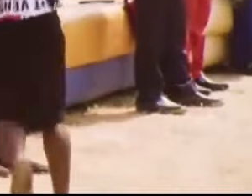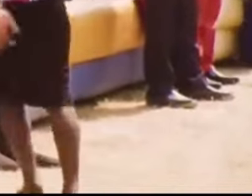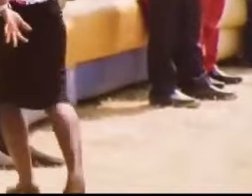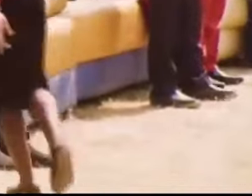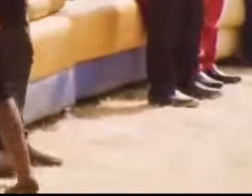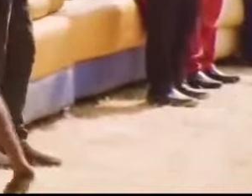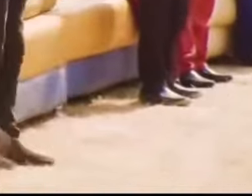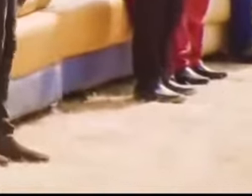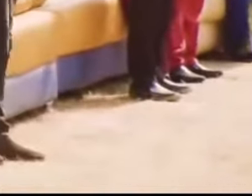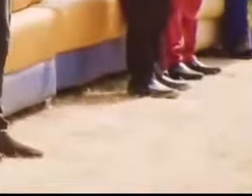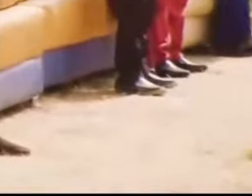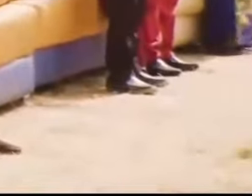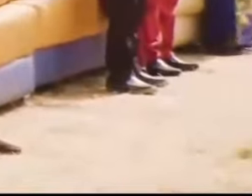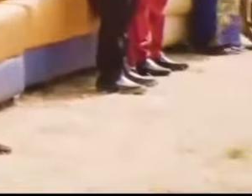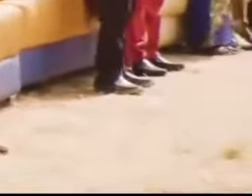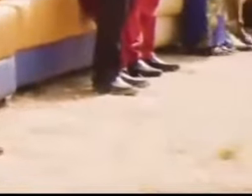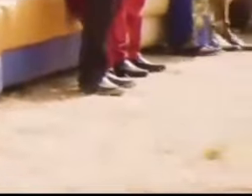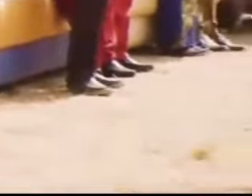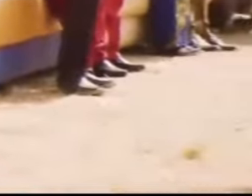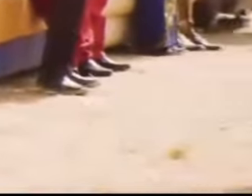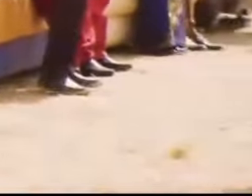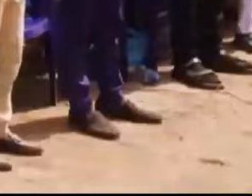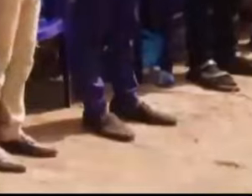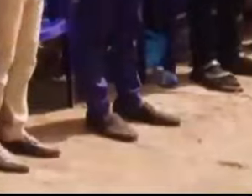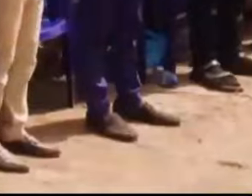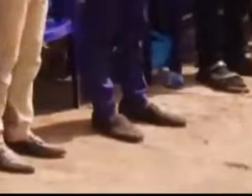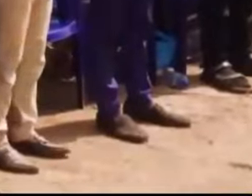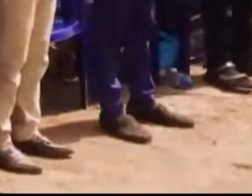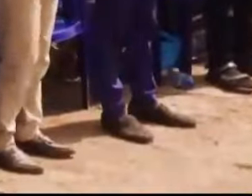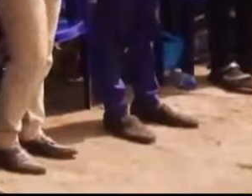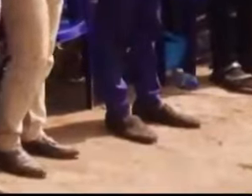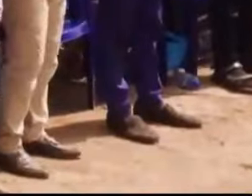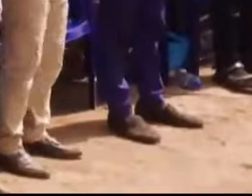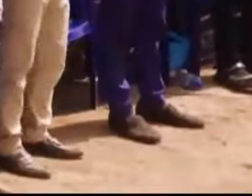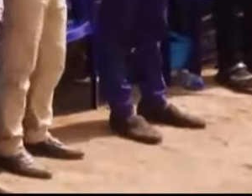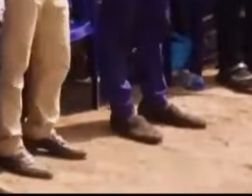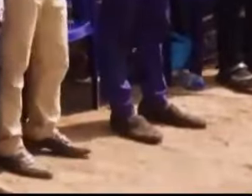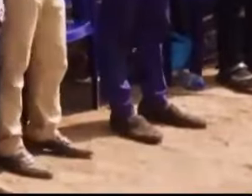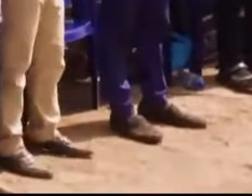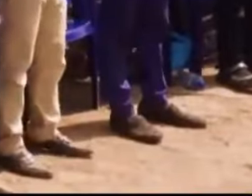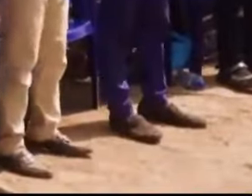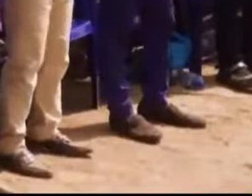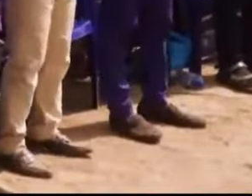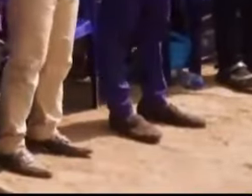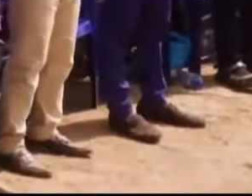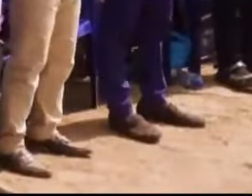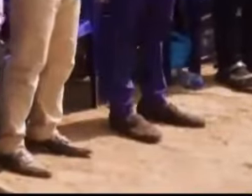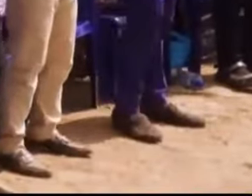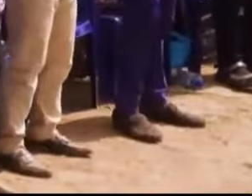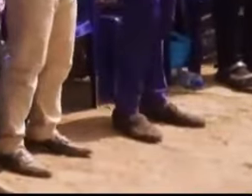Daniela, for this generation, where are you? Life will be different from